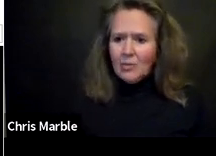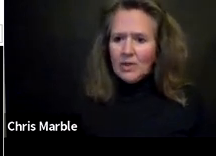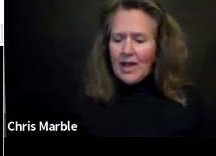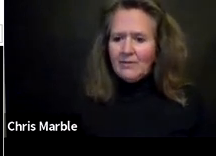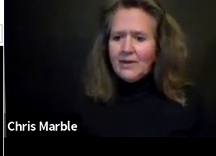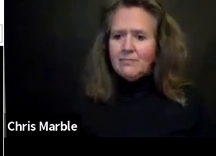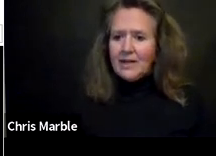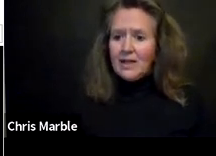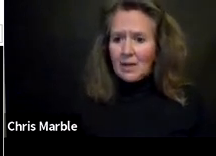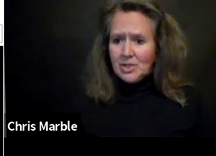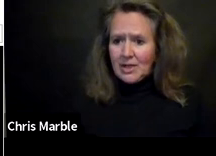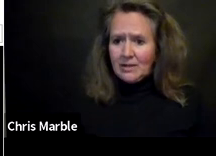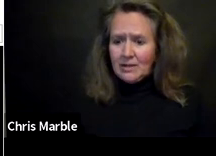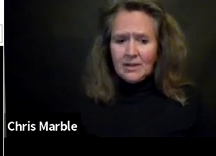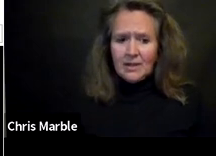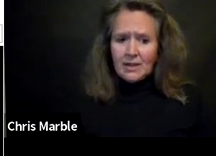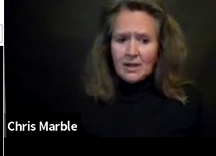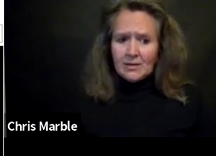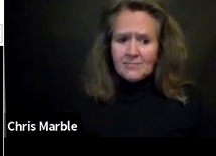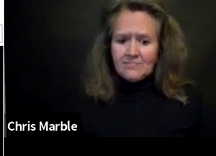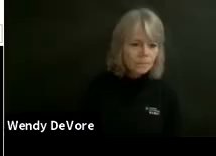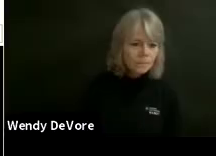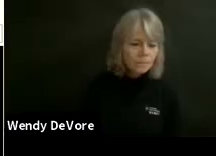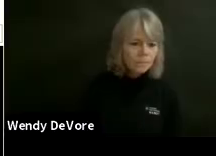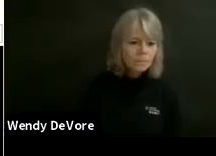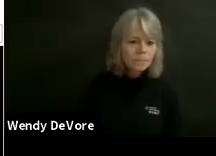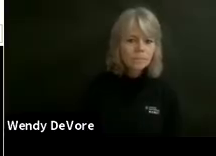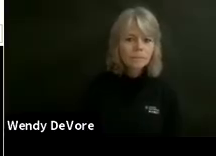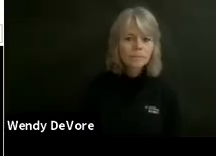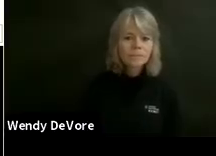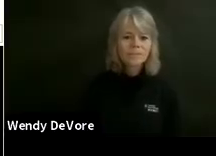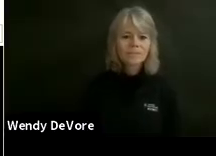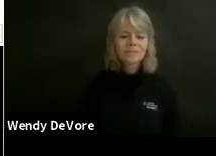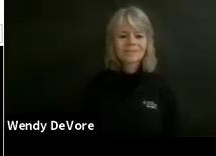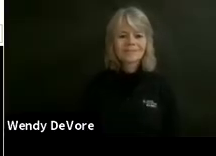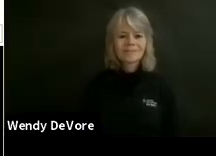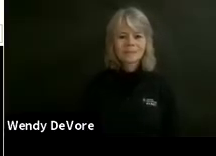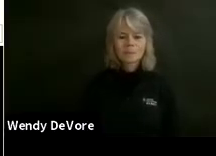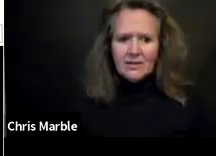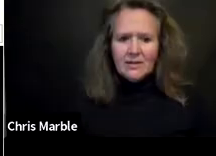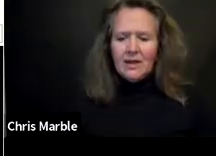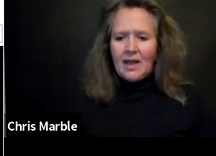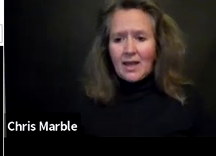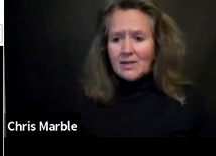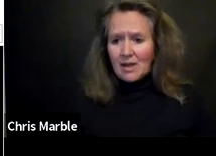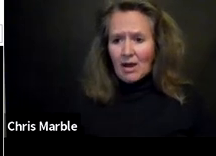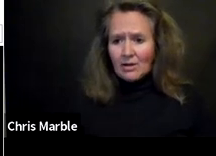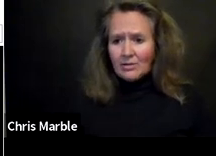Some will have embedded captioning. And I'll talk about the difference between captioning and